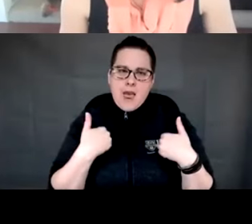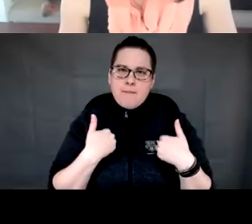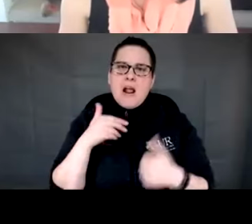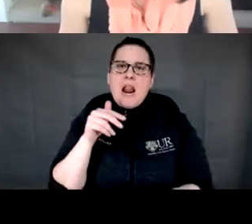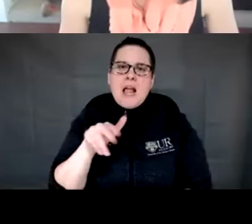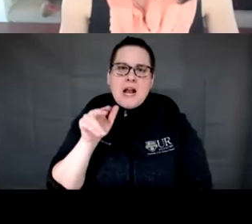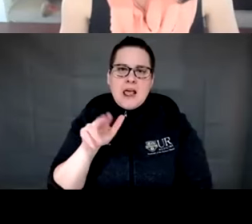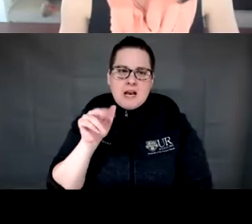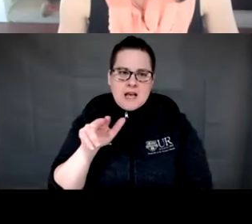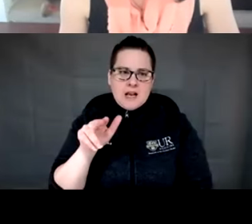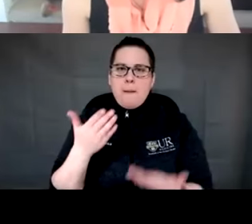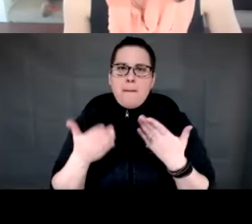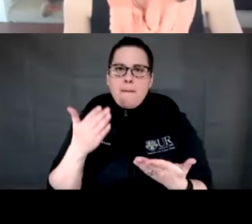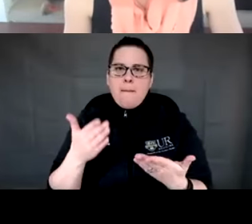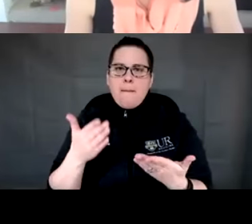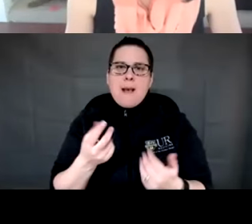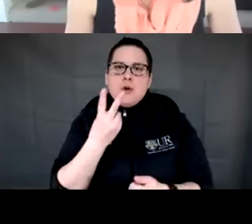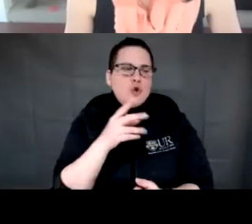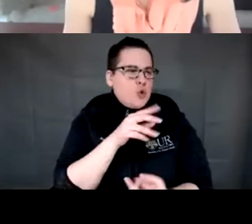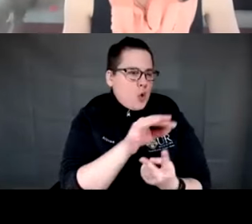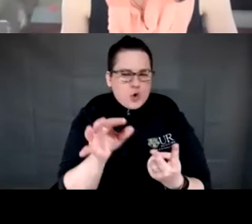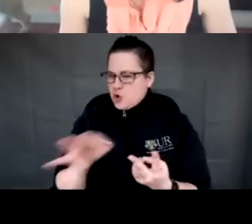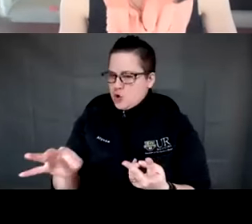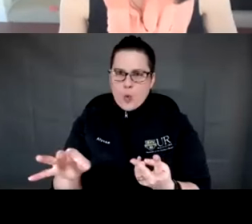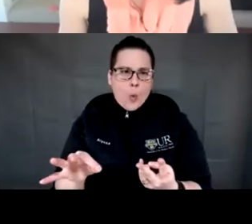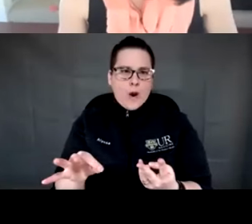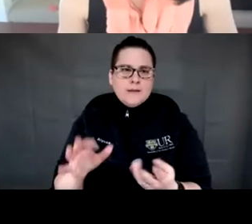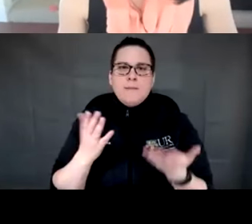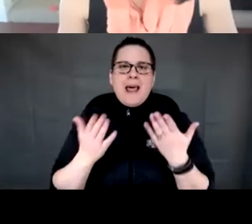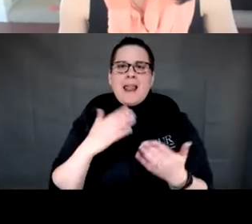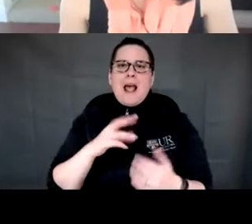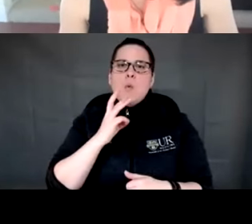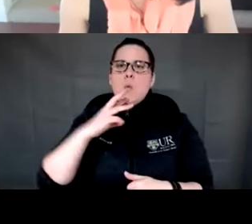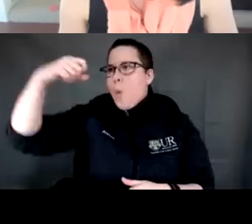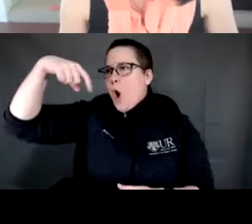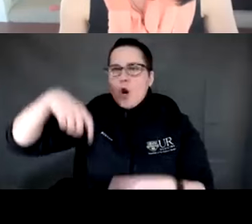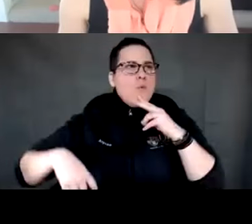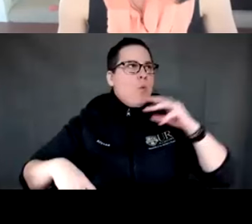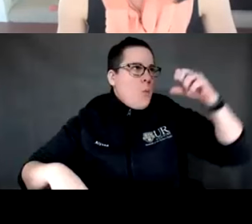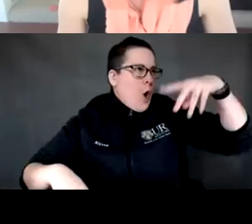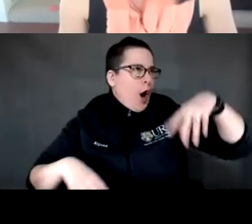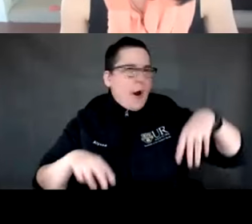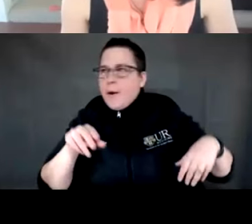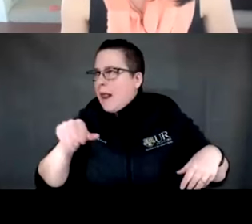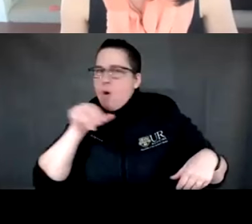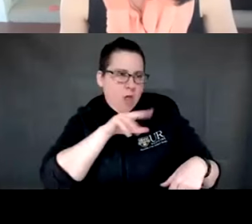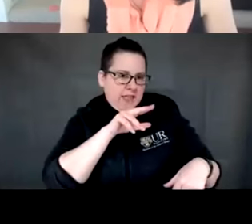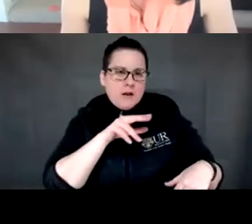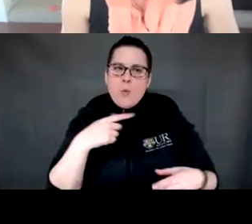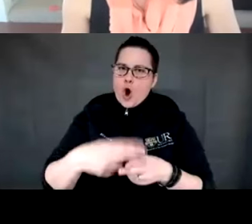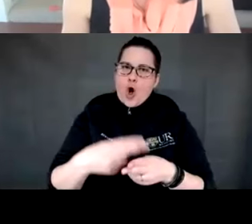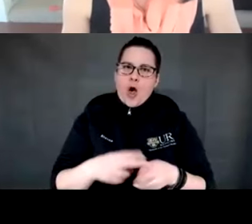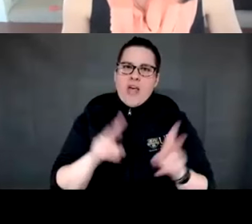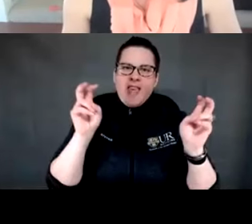a licking movement, maybe to one of 2 choice alternatives, like 2 spouts. And we would collectively call that, as you know from the previous slide,